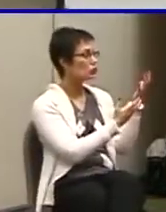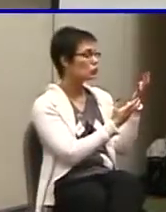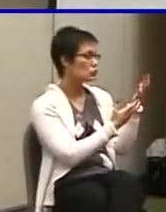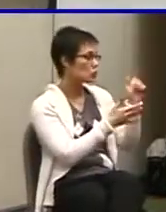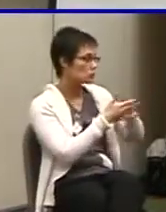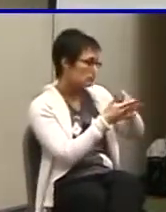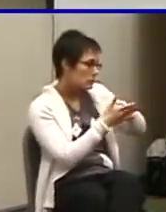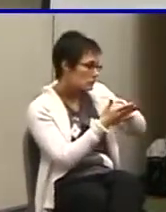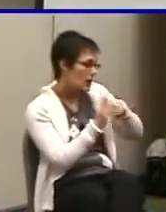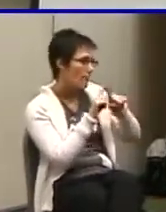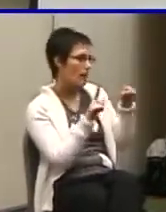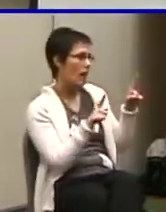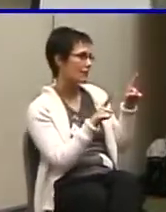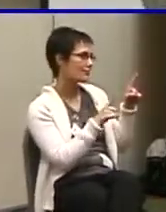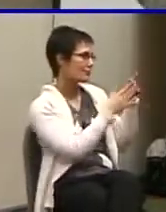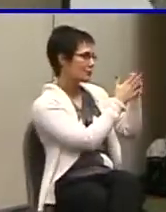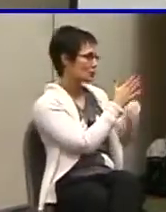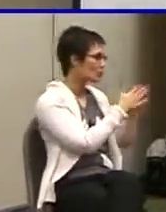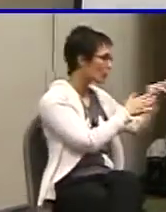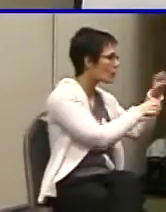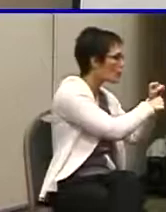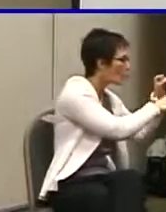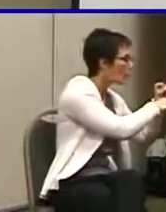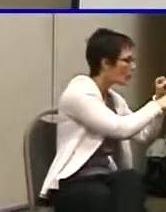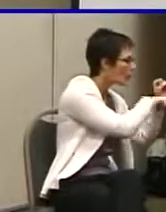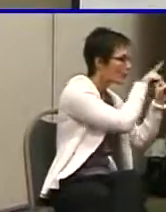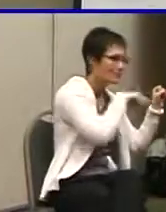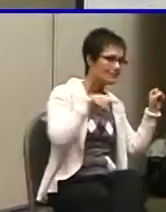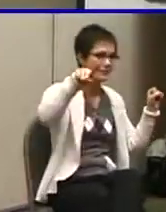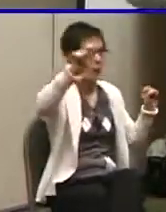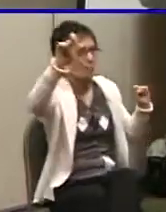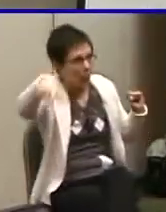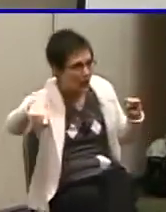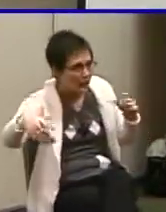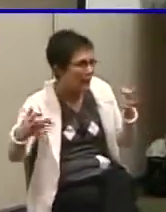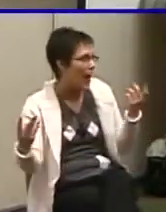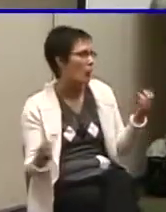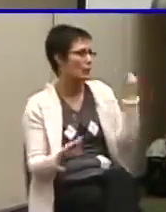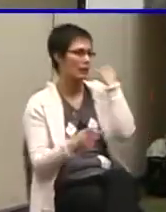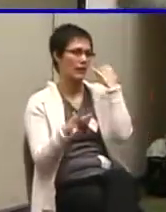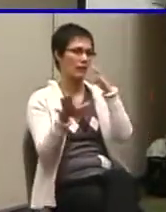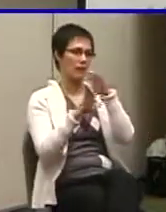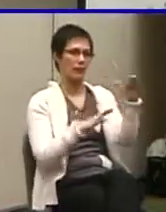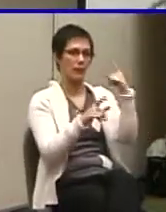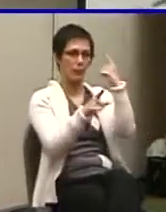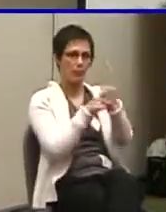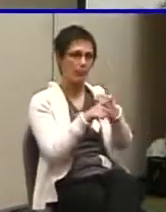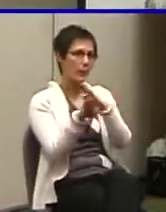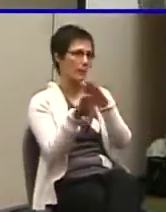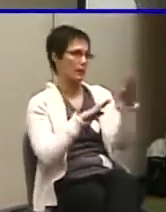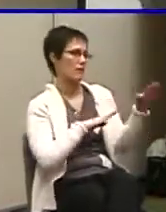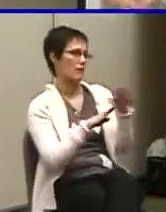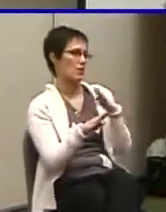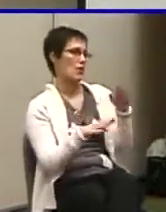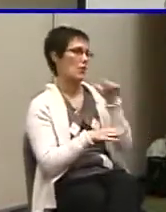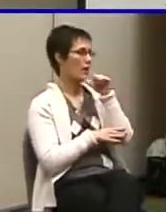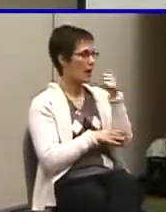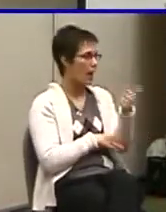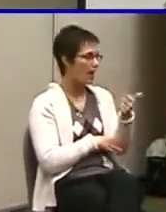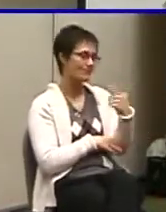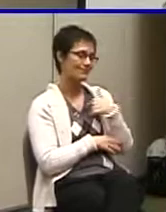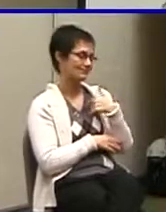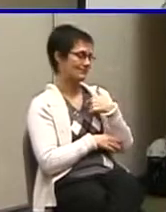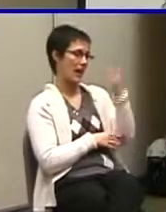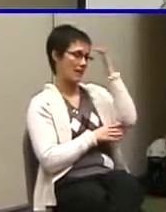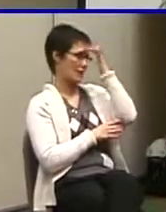students. Okay, she just did it. I've got to mark this down, or whatever's going on, or you know, they did the appropriate behavior. I want to mark that down. I forget to go do